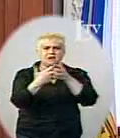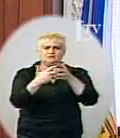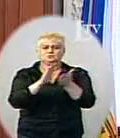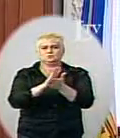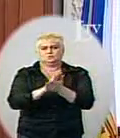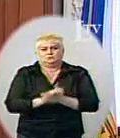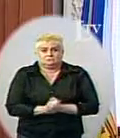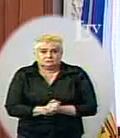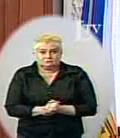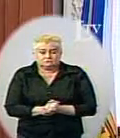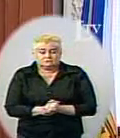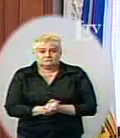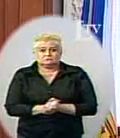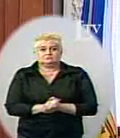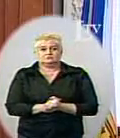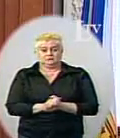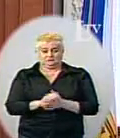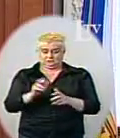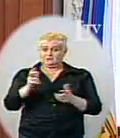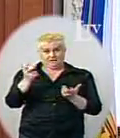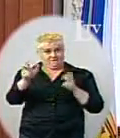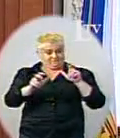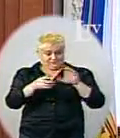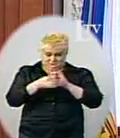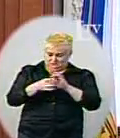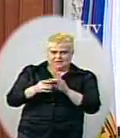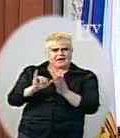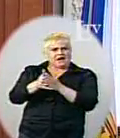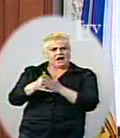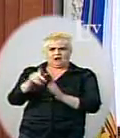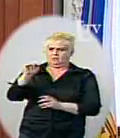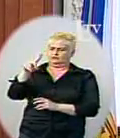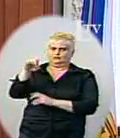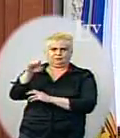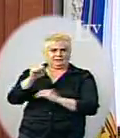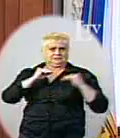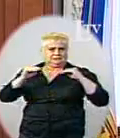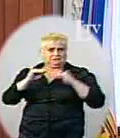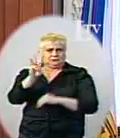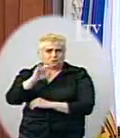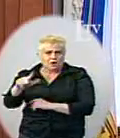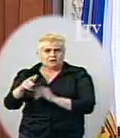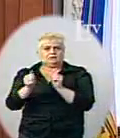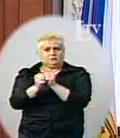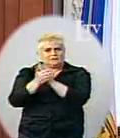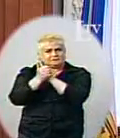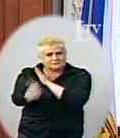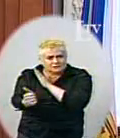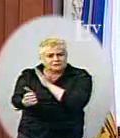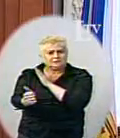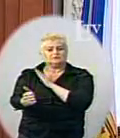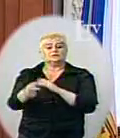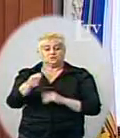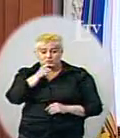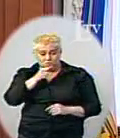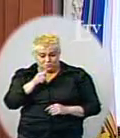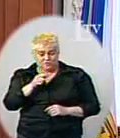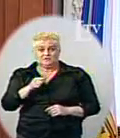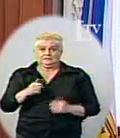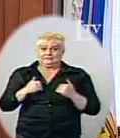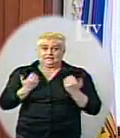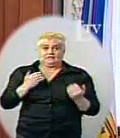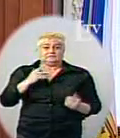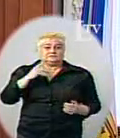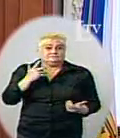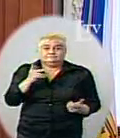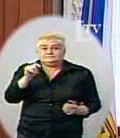This investment in state-of-the-art trades training will ensure that young people from across the province are ready